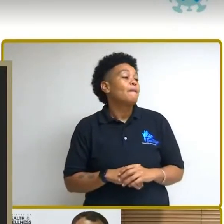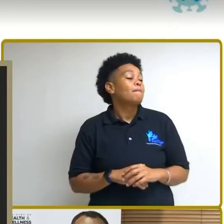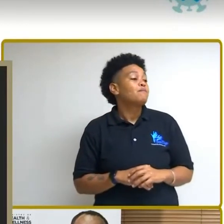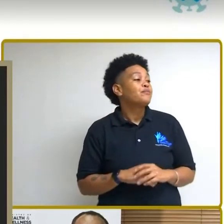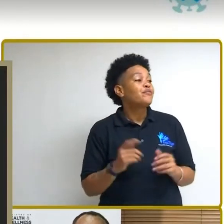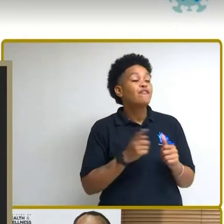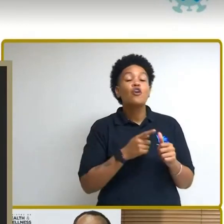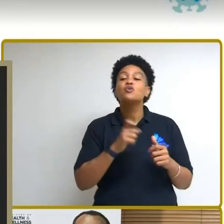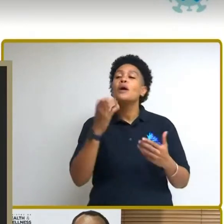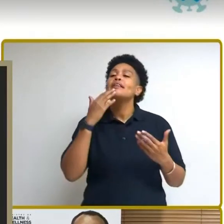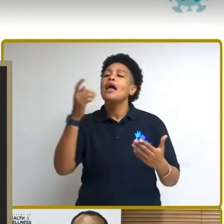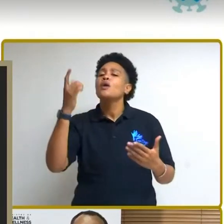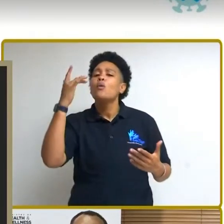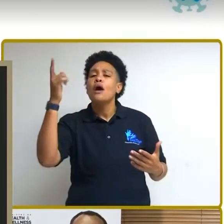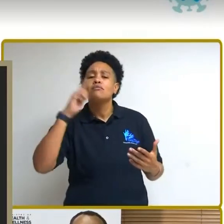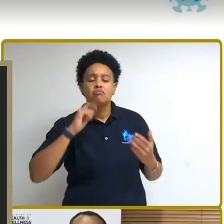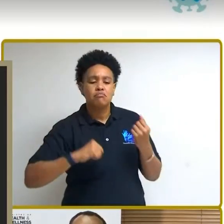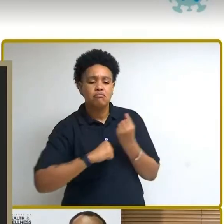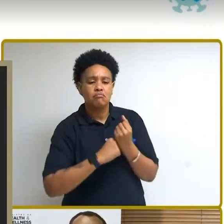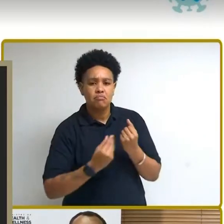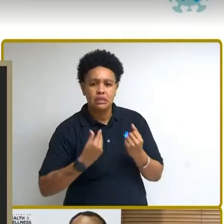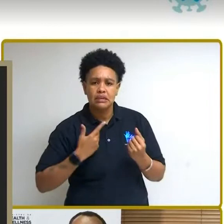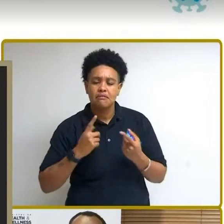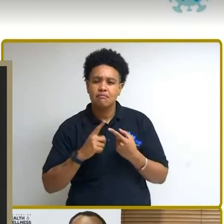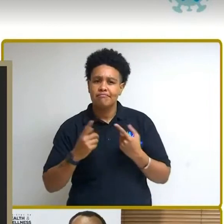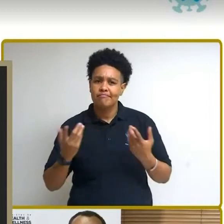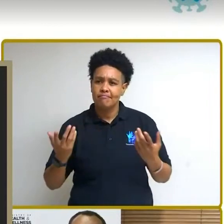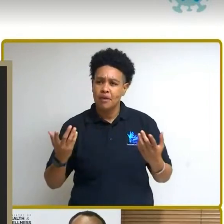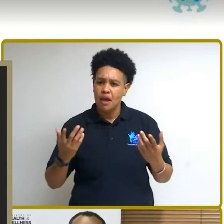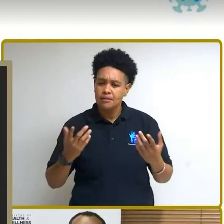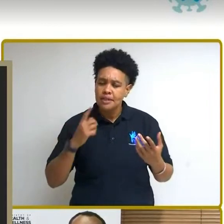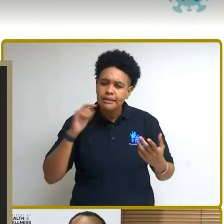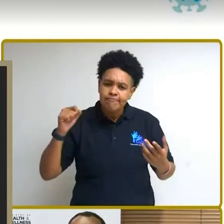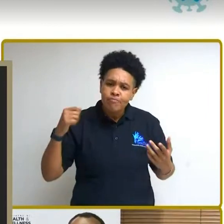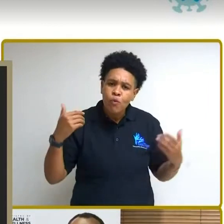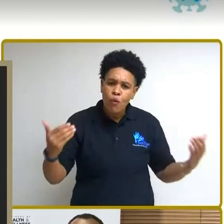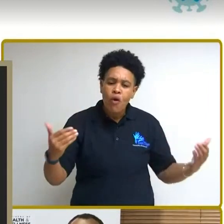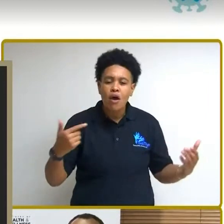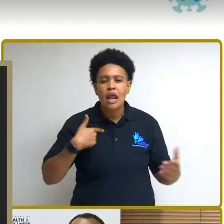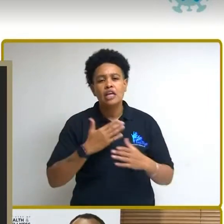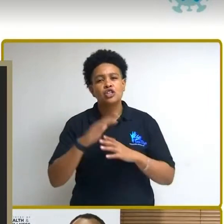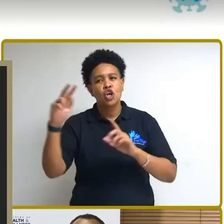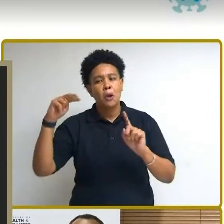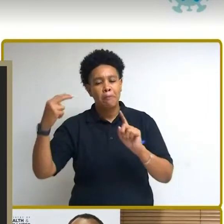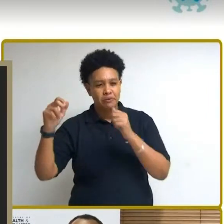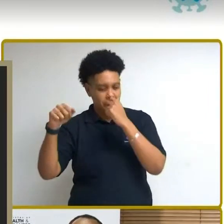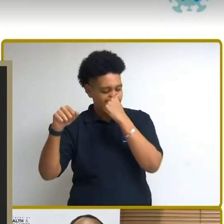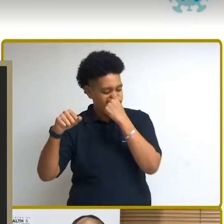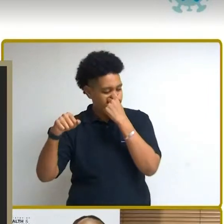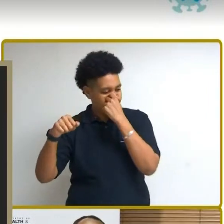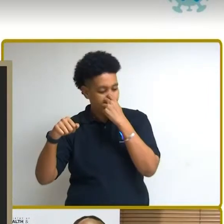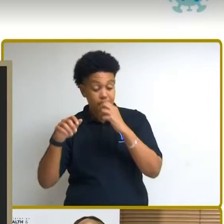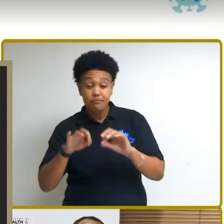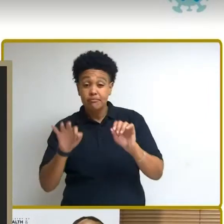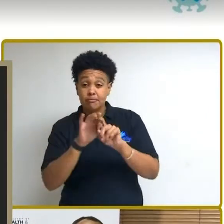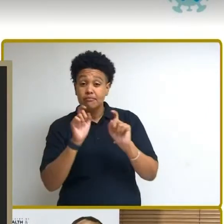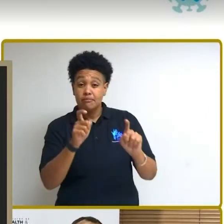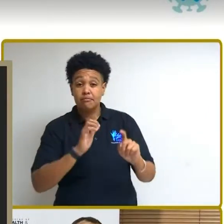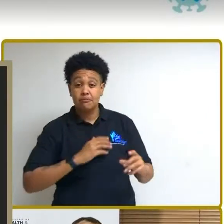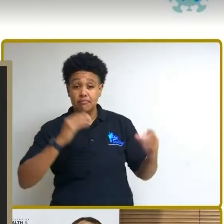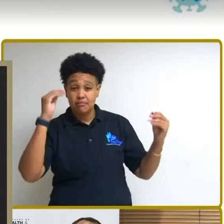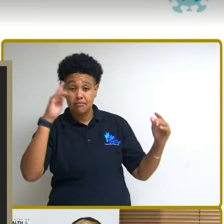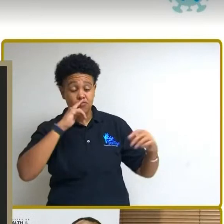all, I want to thank you for the endorsement and for the support. And I share your views that it's important to give our teachers